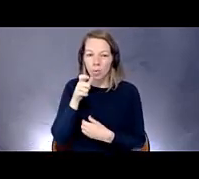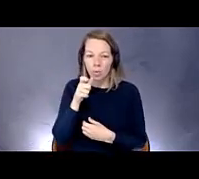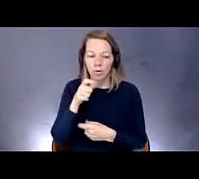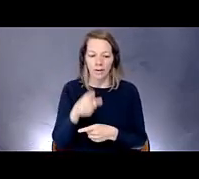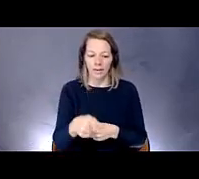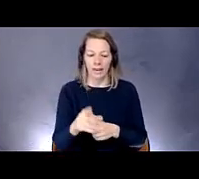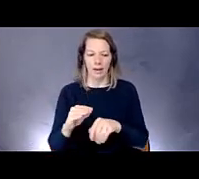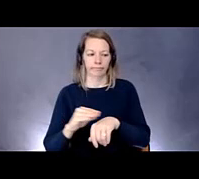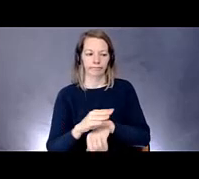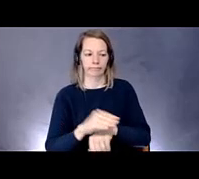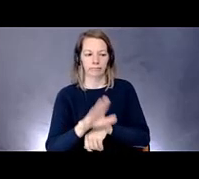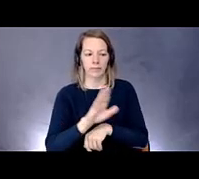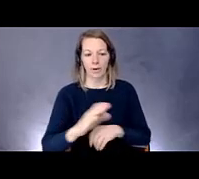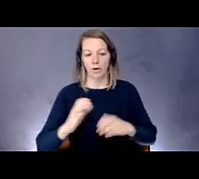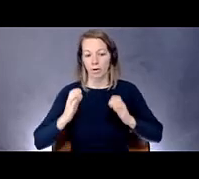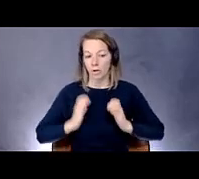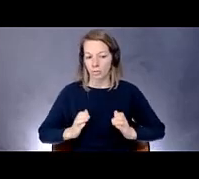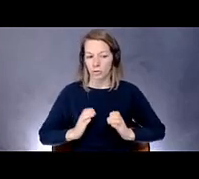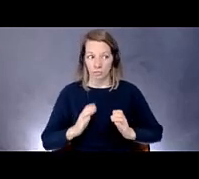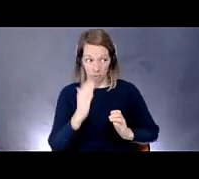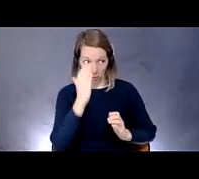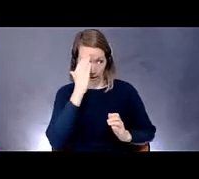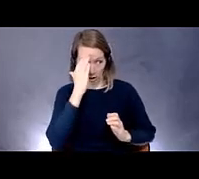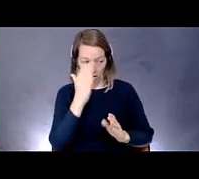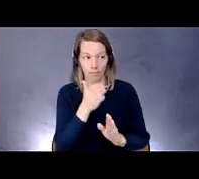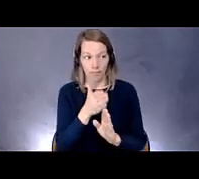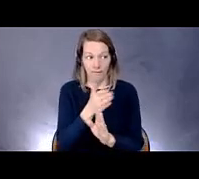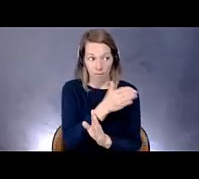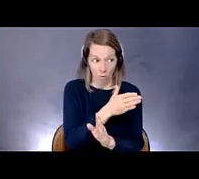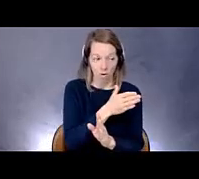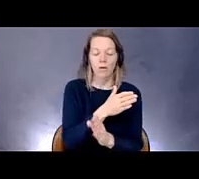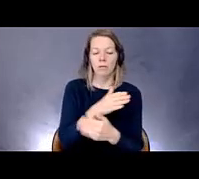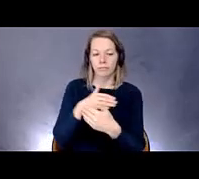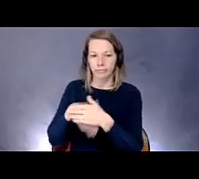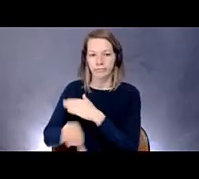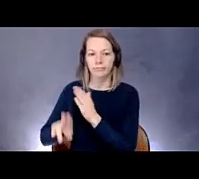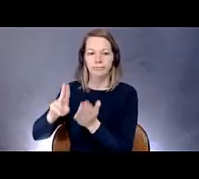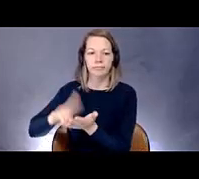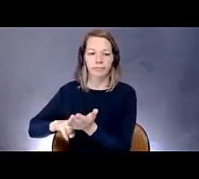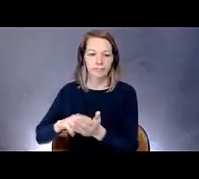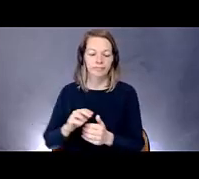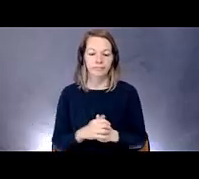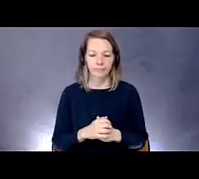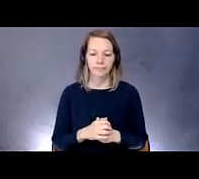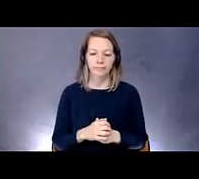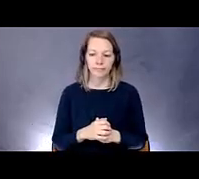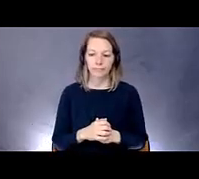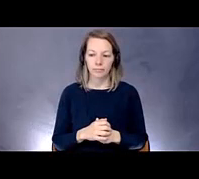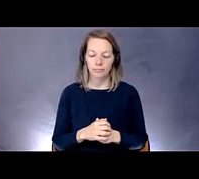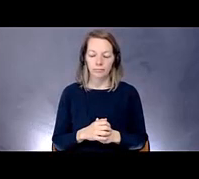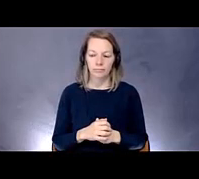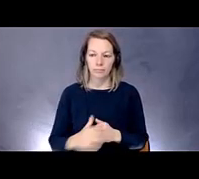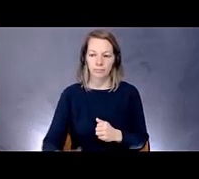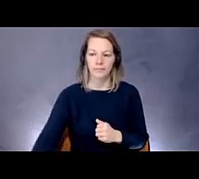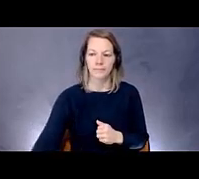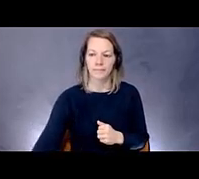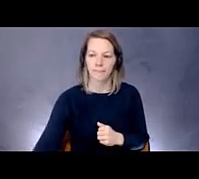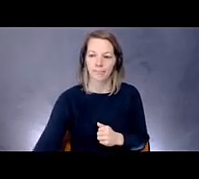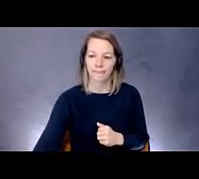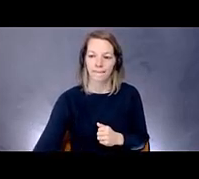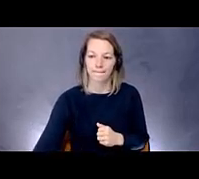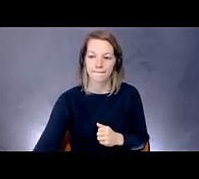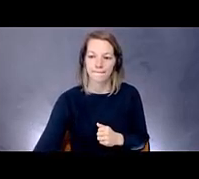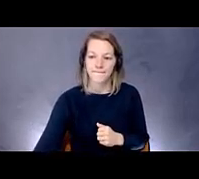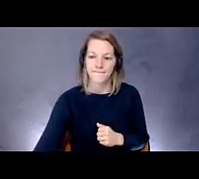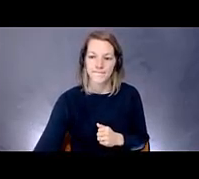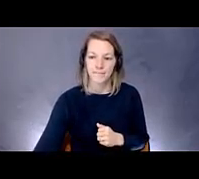their customers build that awareness once it becomes clear that they may no longer be eligible for Health First Colorado or CHP Plus.